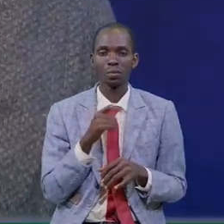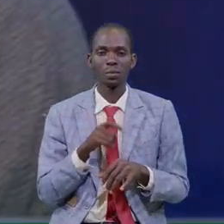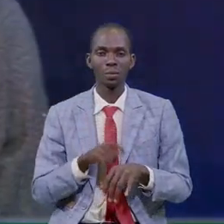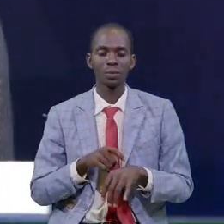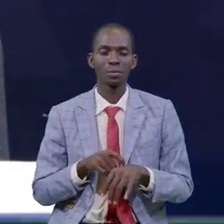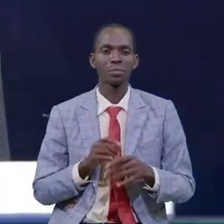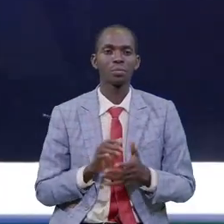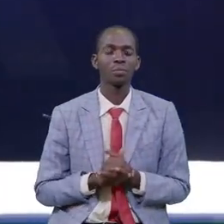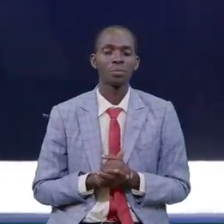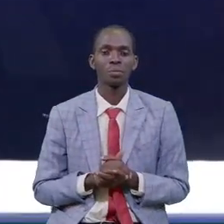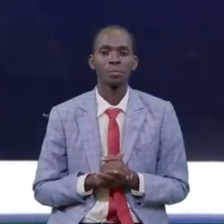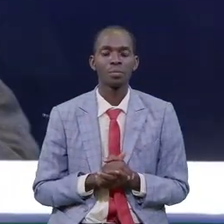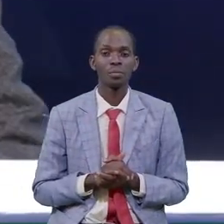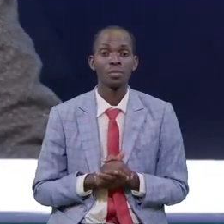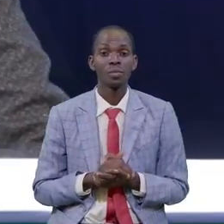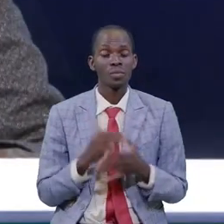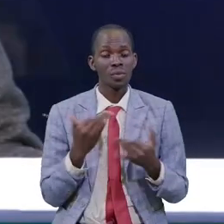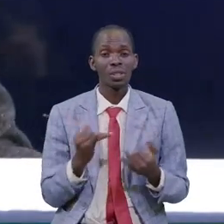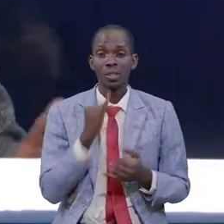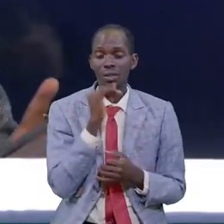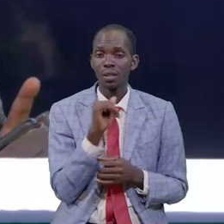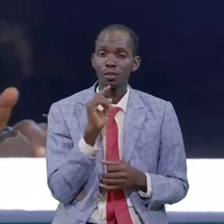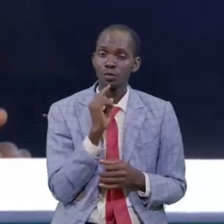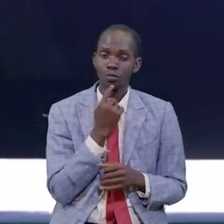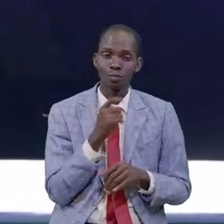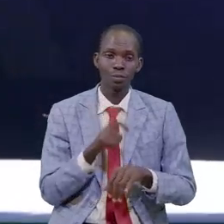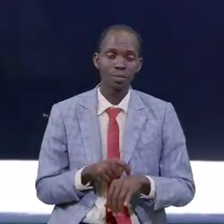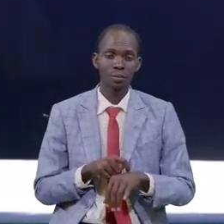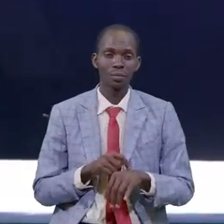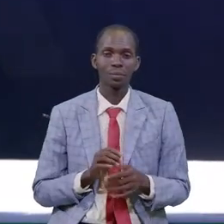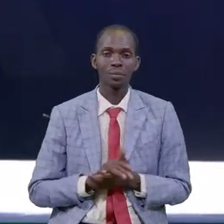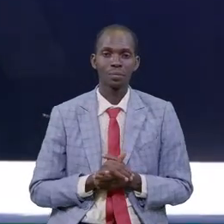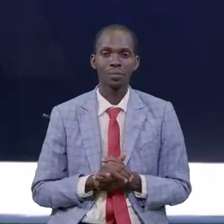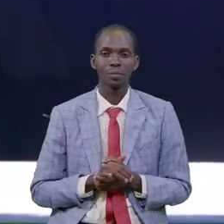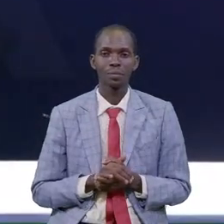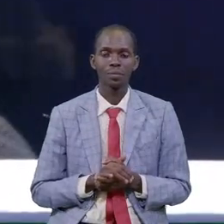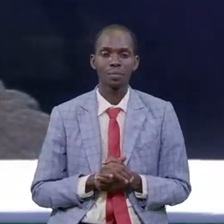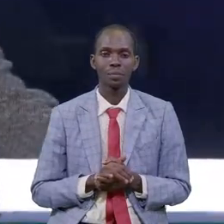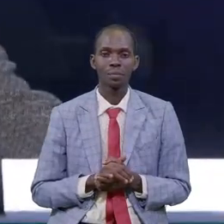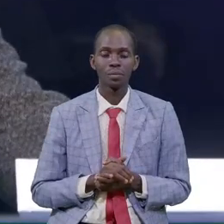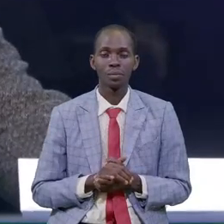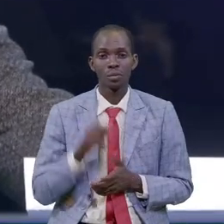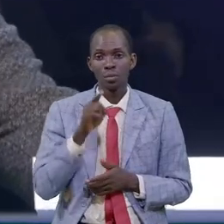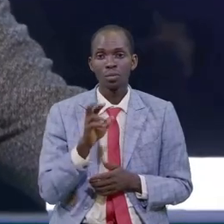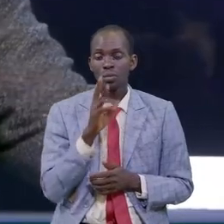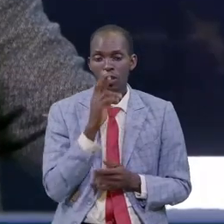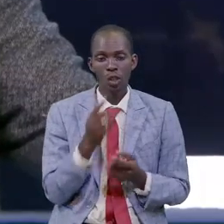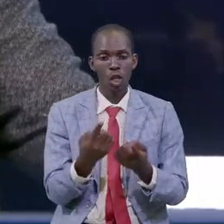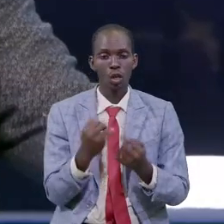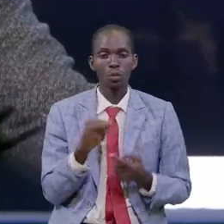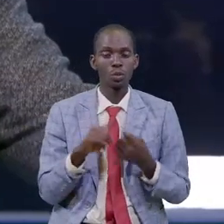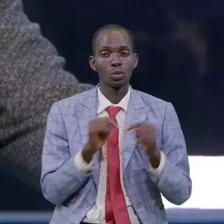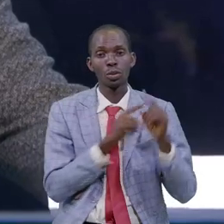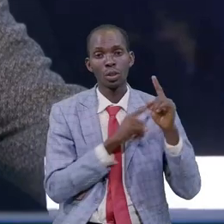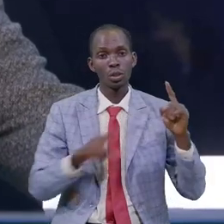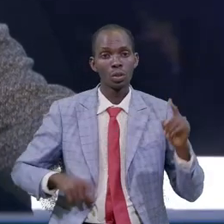closed. It's bowed and eyes closed. You are coming to the Lord and you want him to receive you. Vous voulez